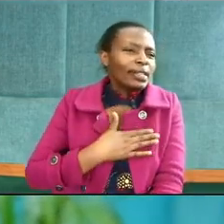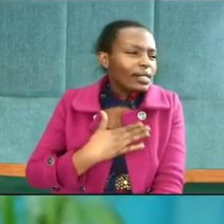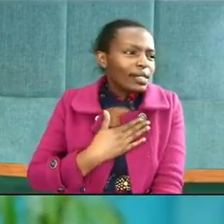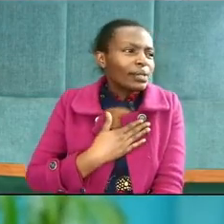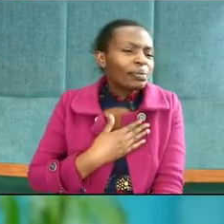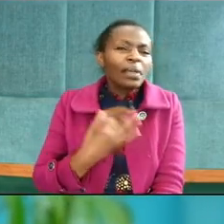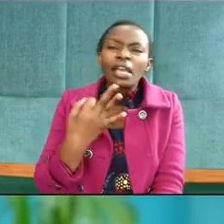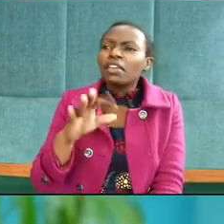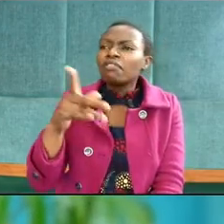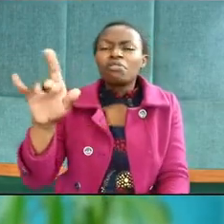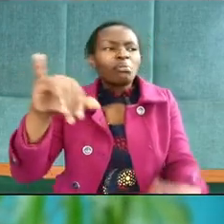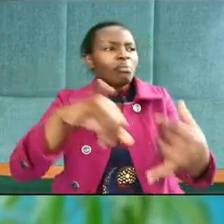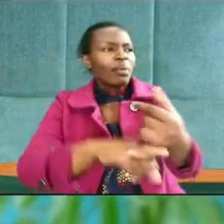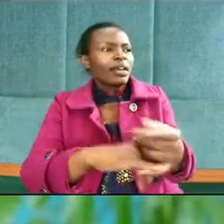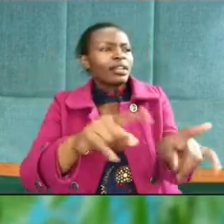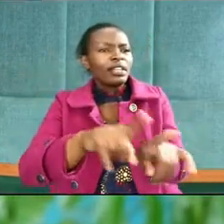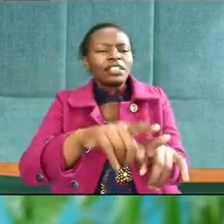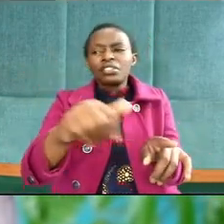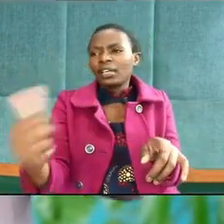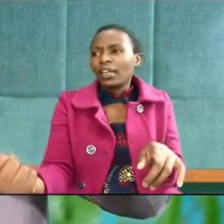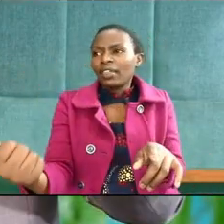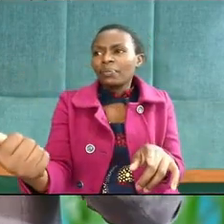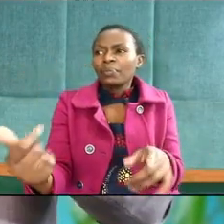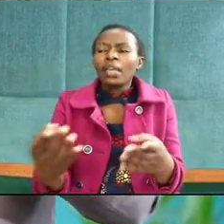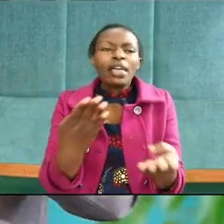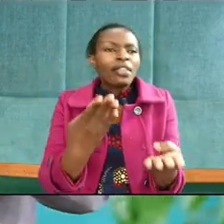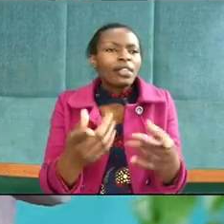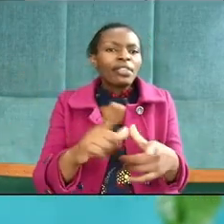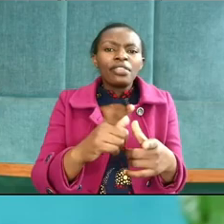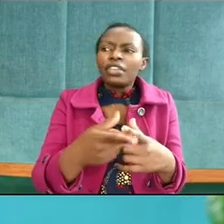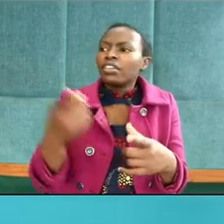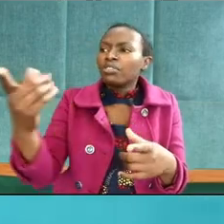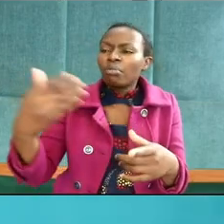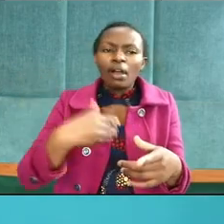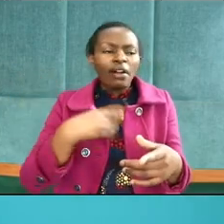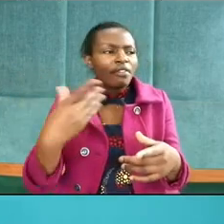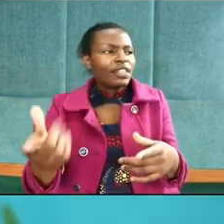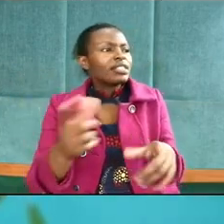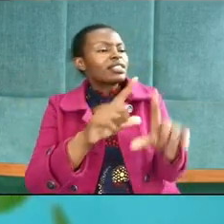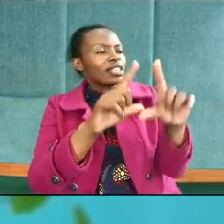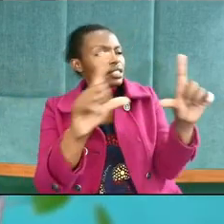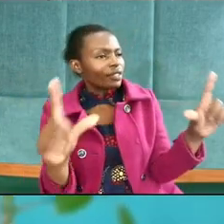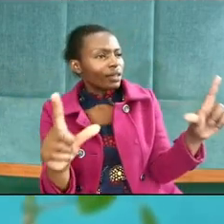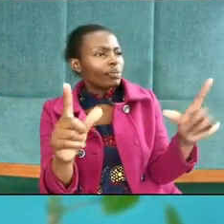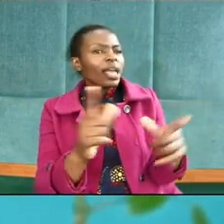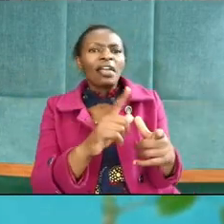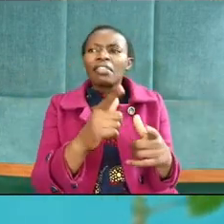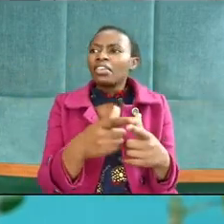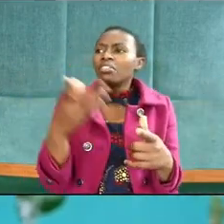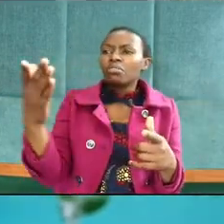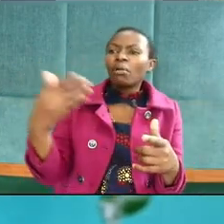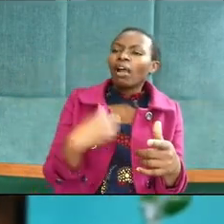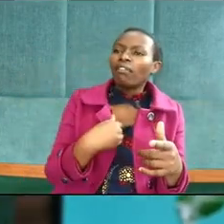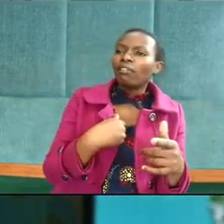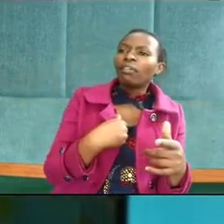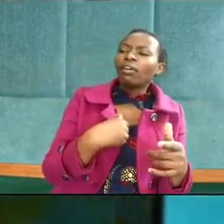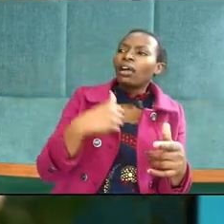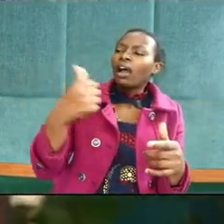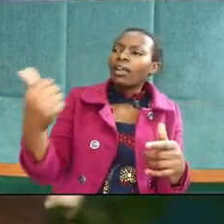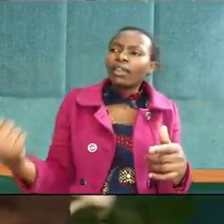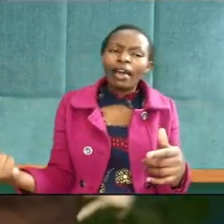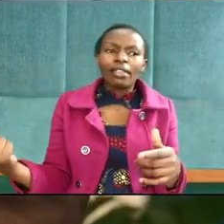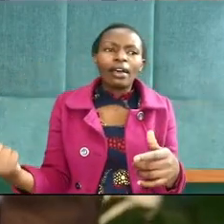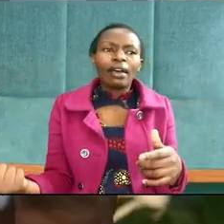you married each other and one has a certificate and the other one has a diploma,